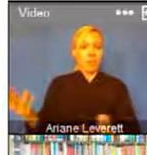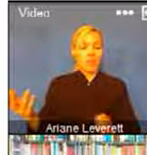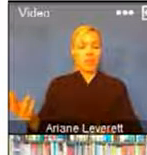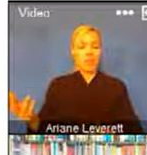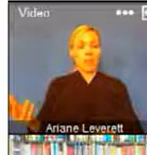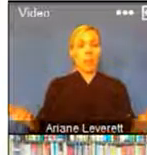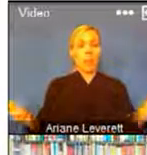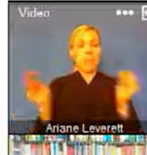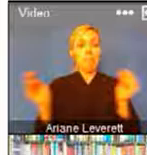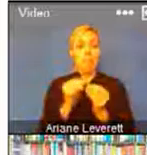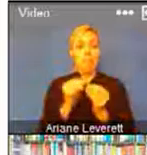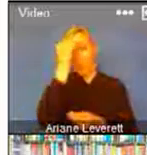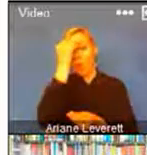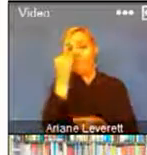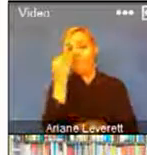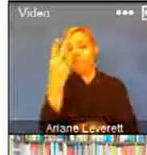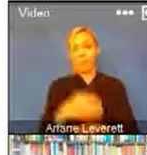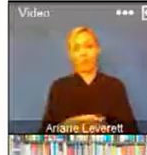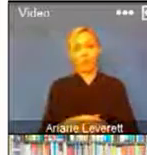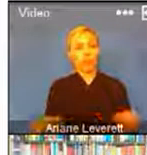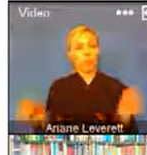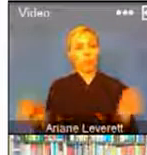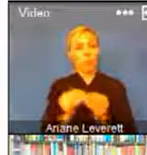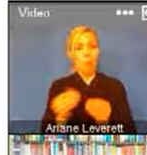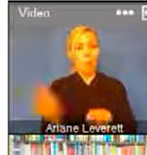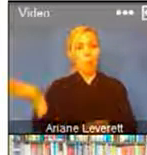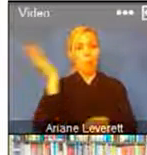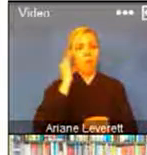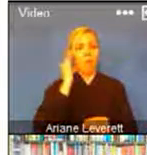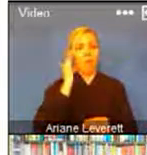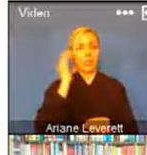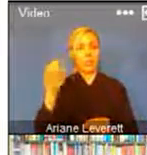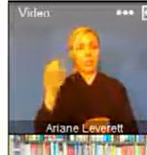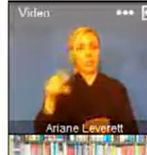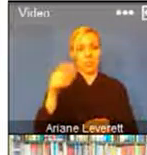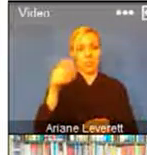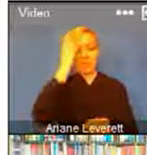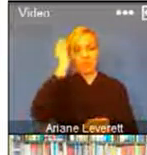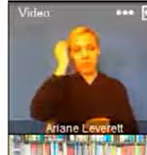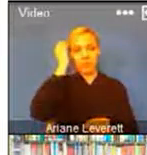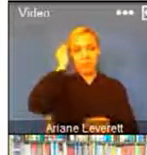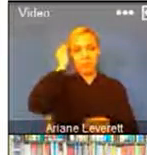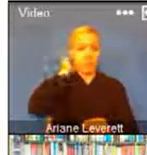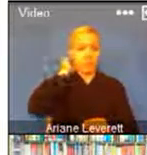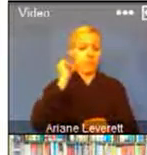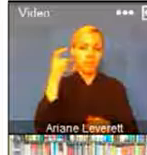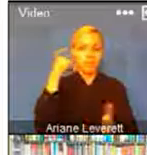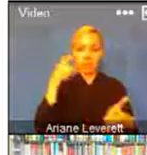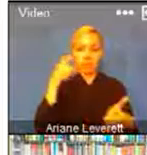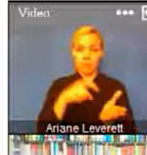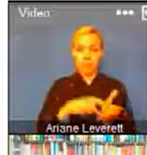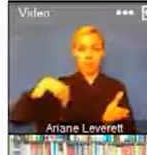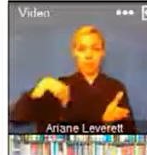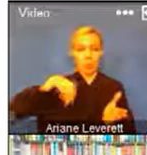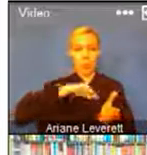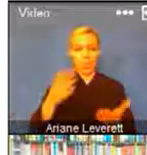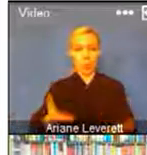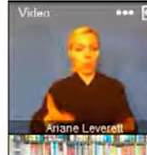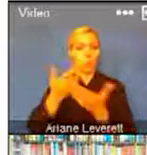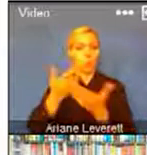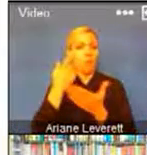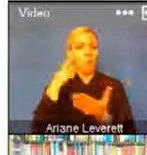even more different by country. What are the successes? And you see again, Central Asia, the Arab states